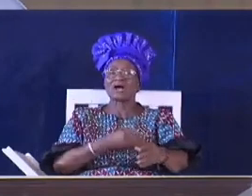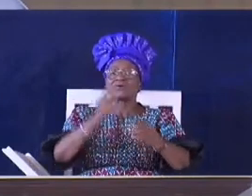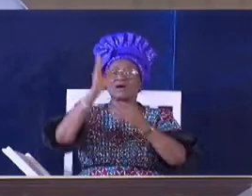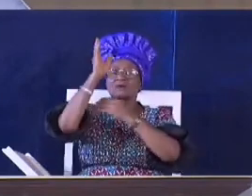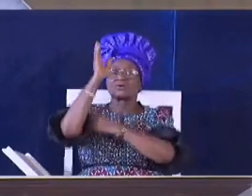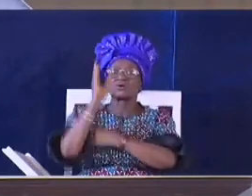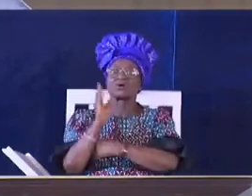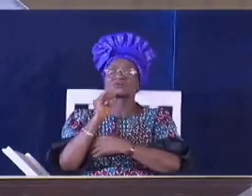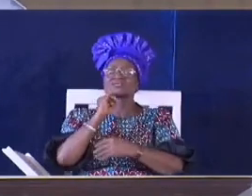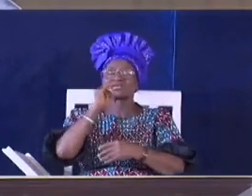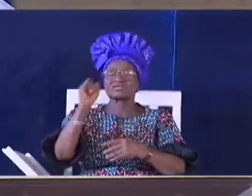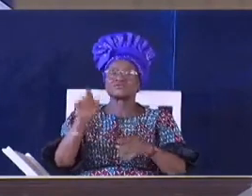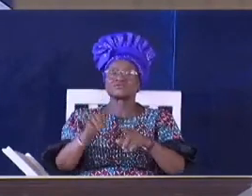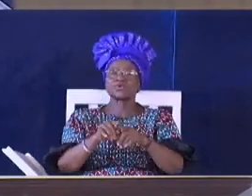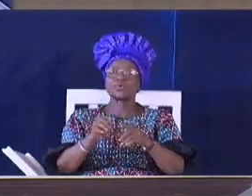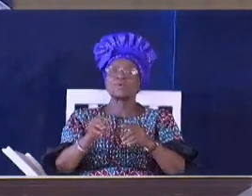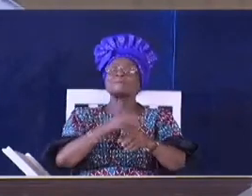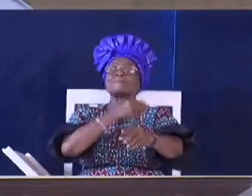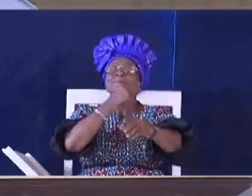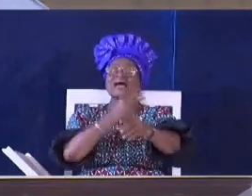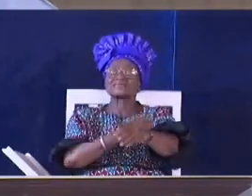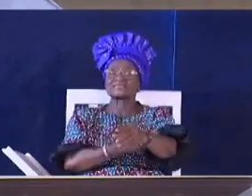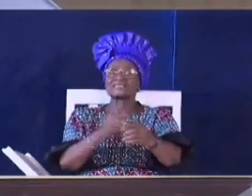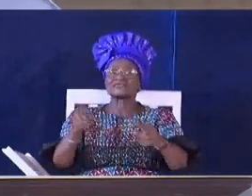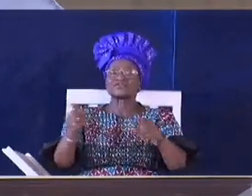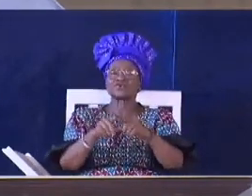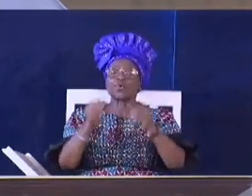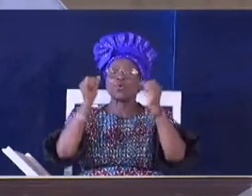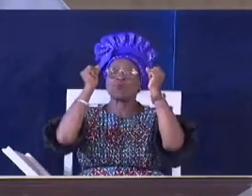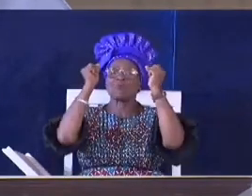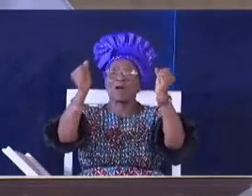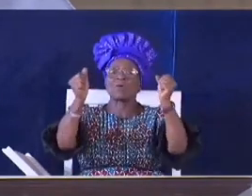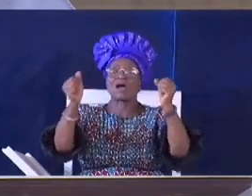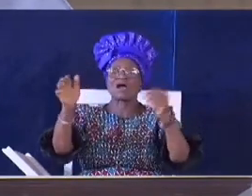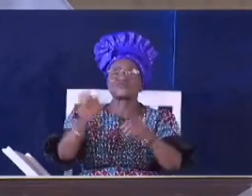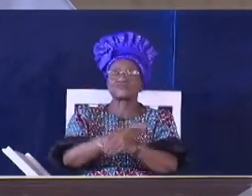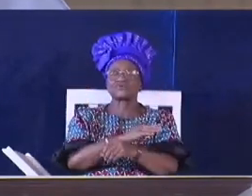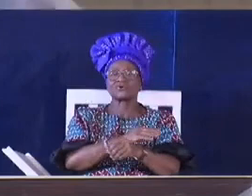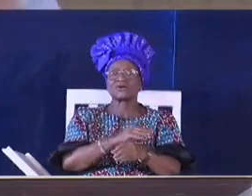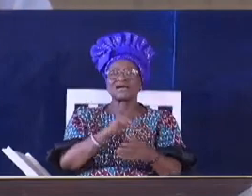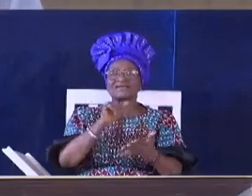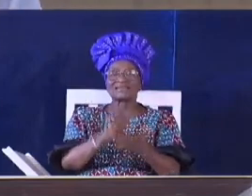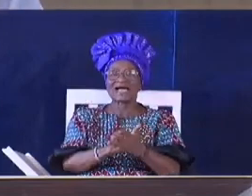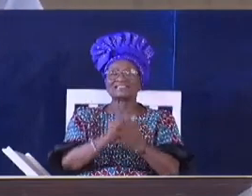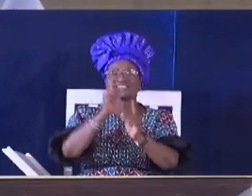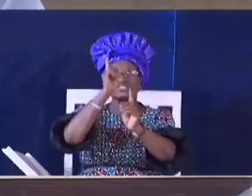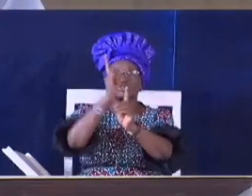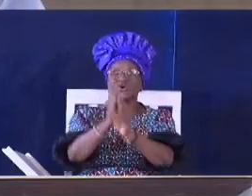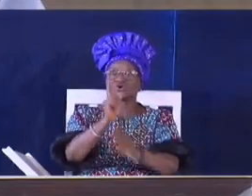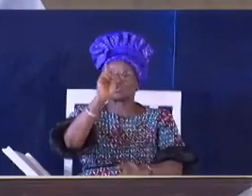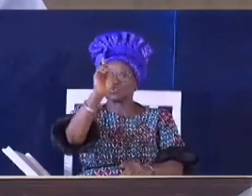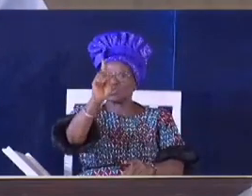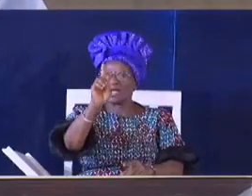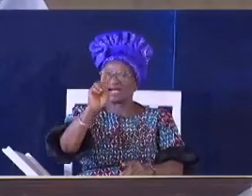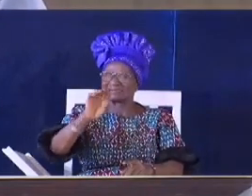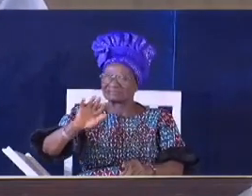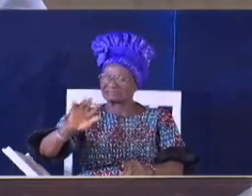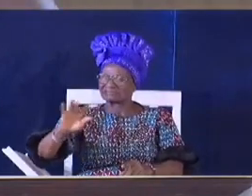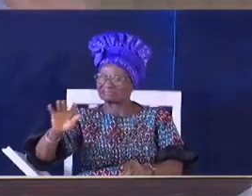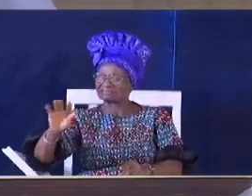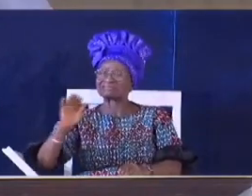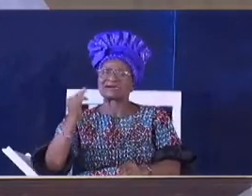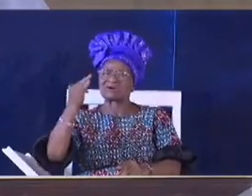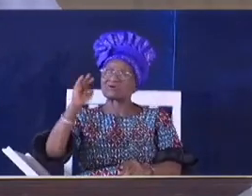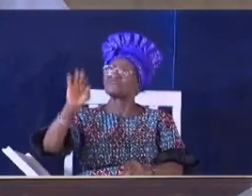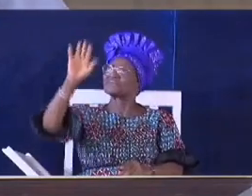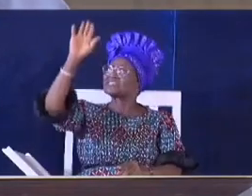So mighty, so powerful, that just one finger of his